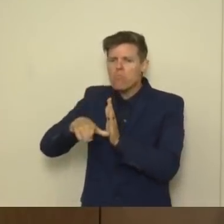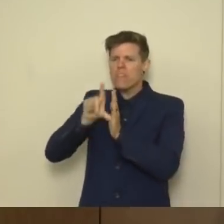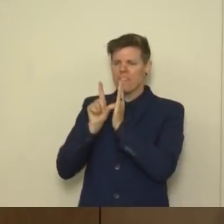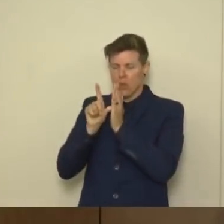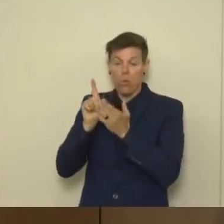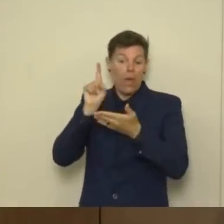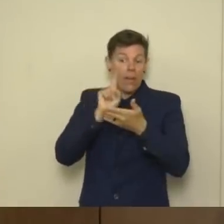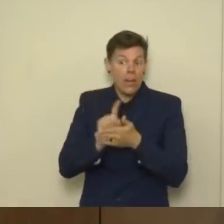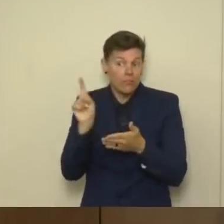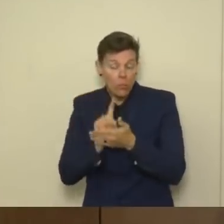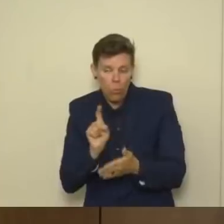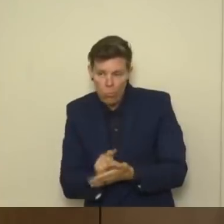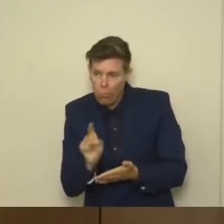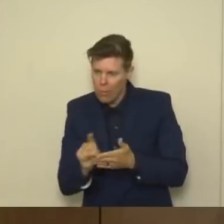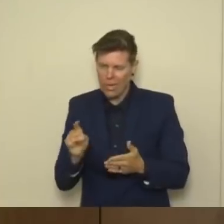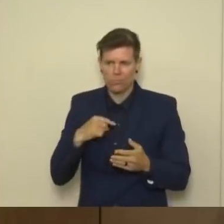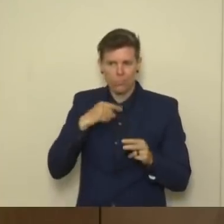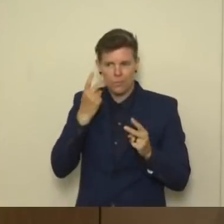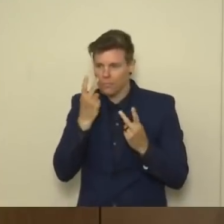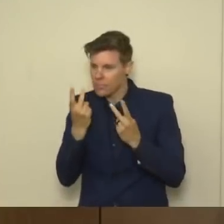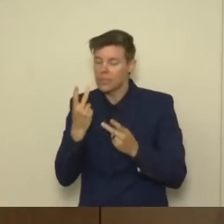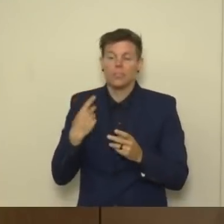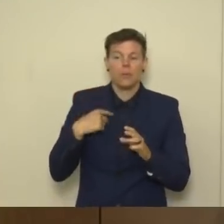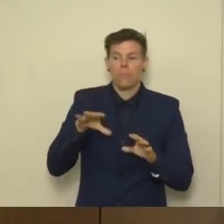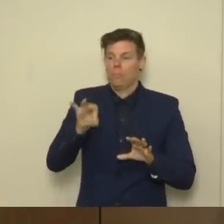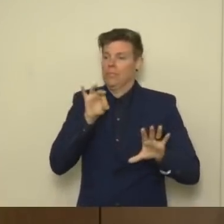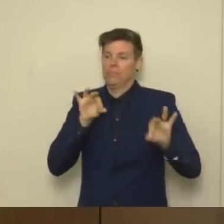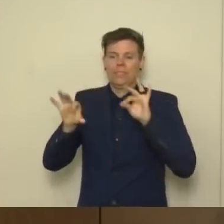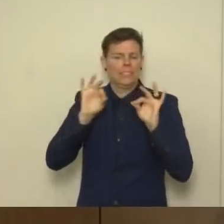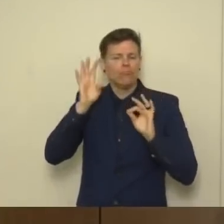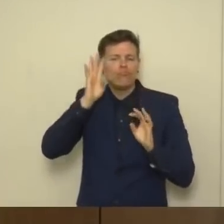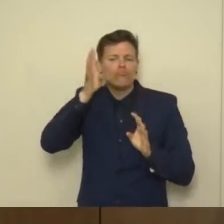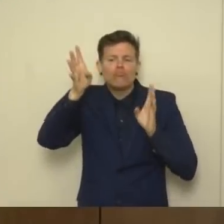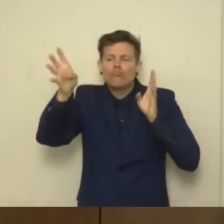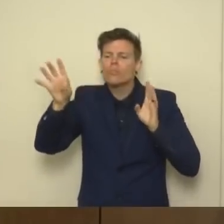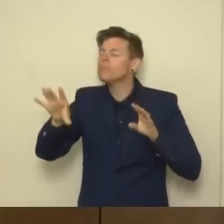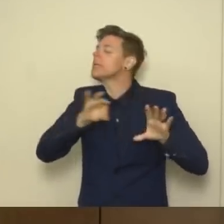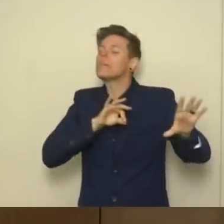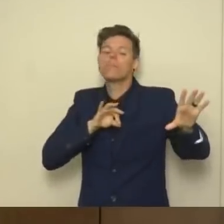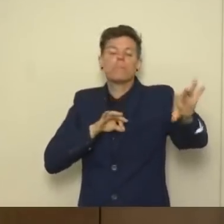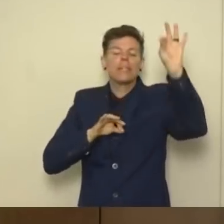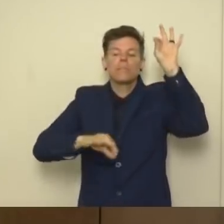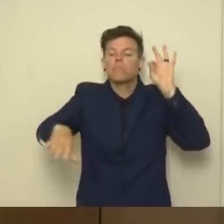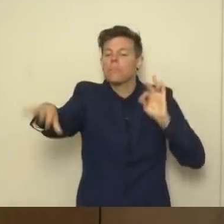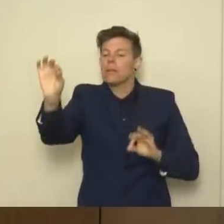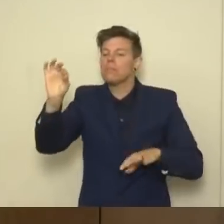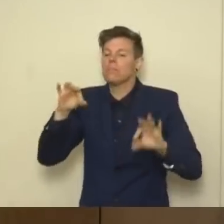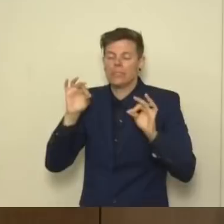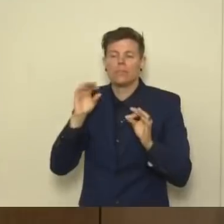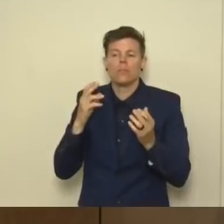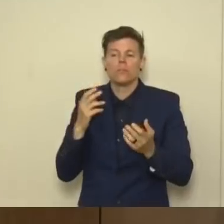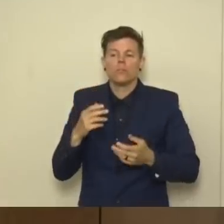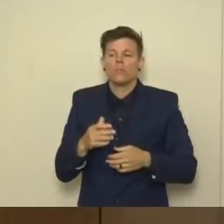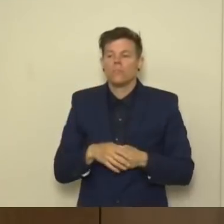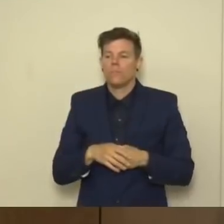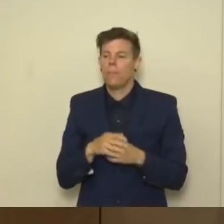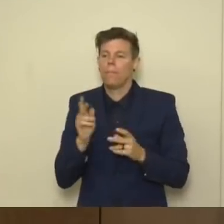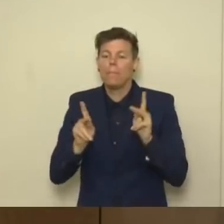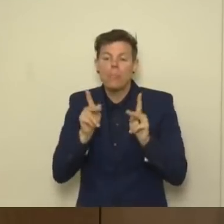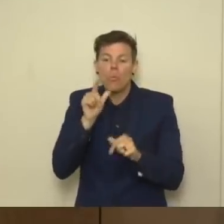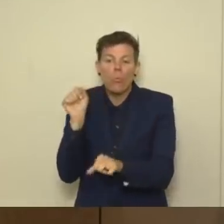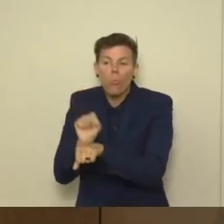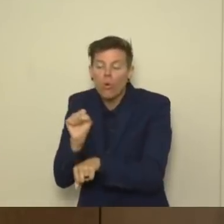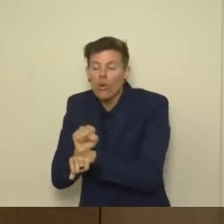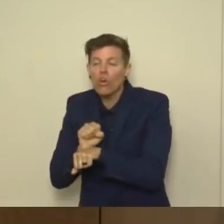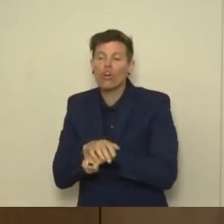a random. So we do a sample of folks working and a sample of students. And we need to